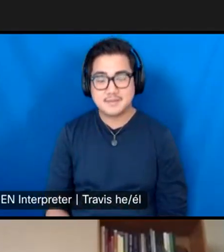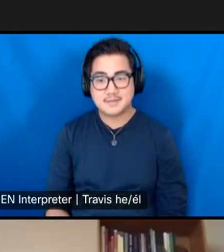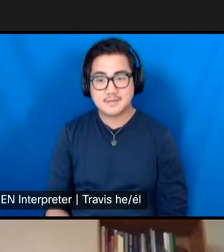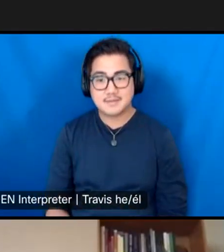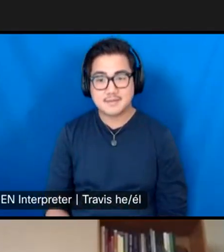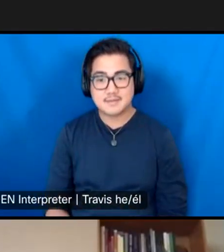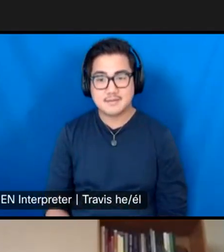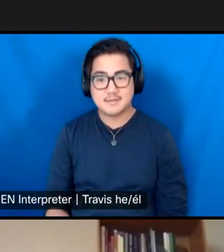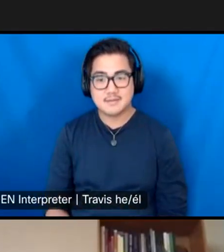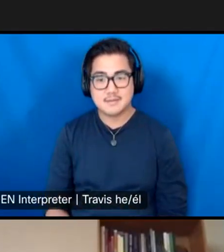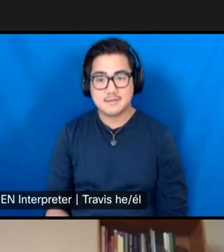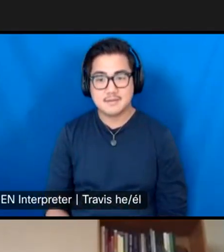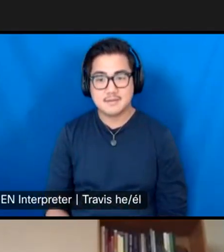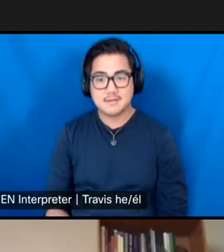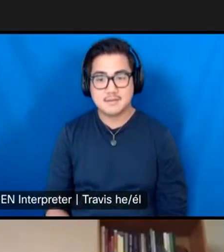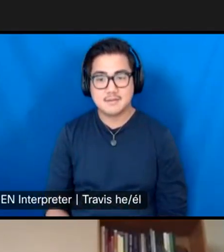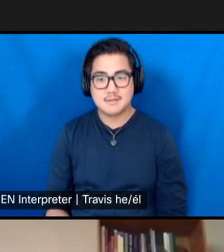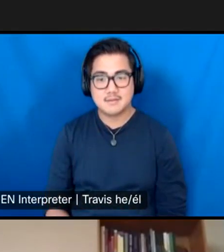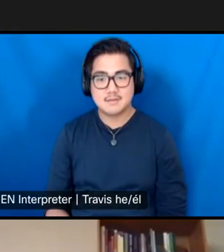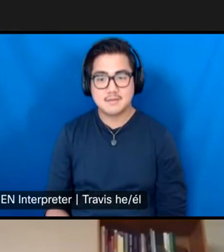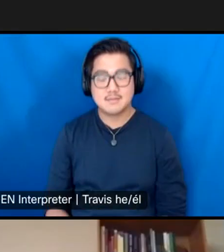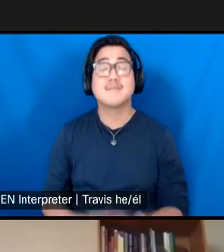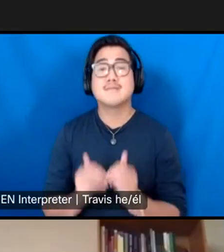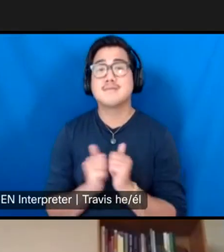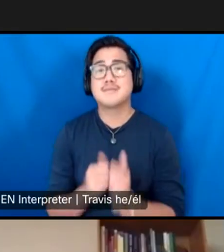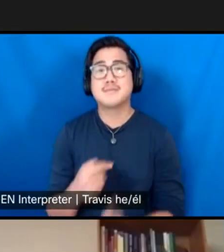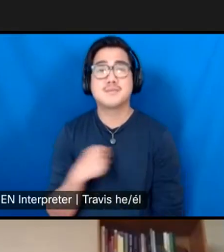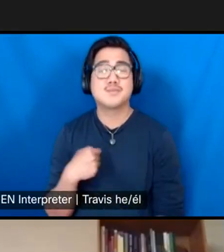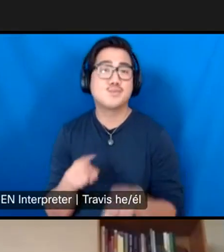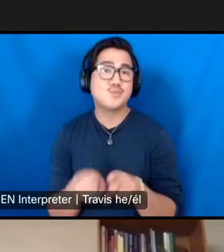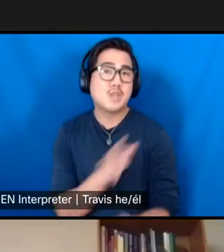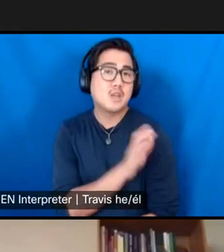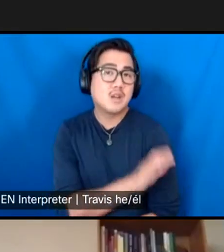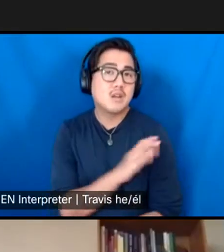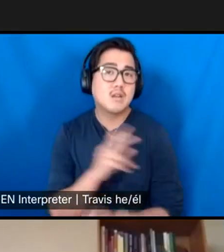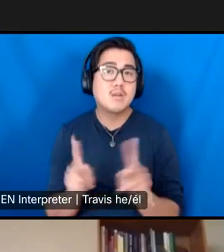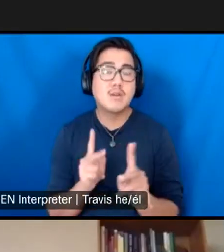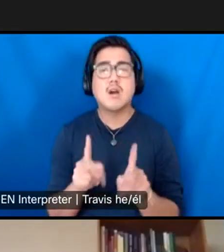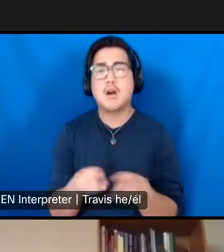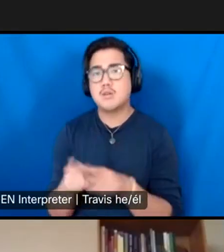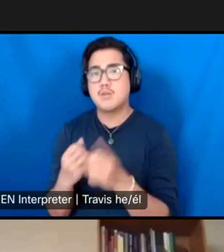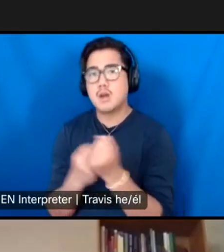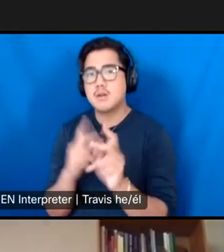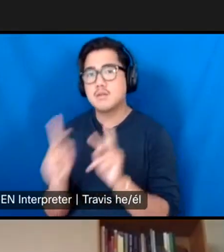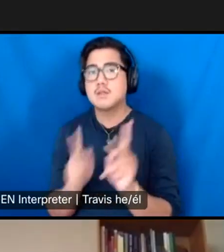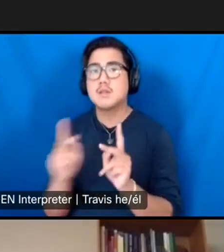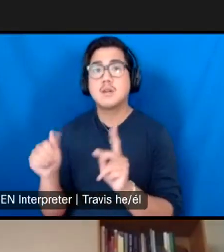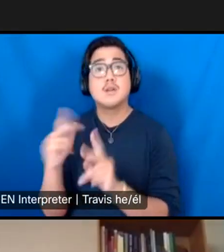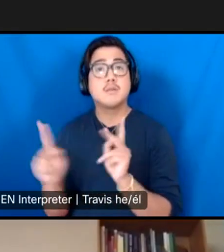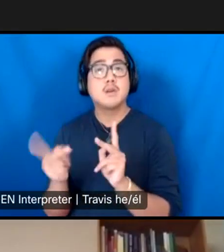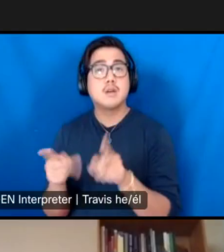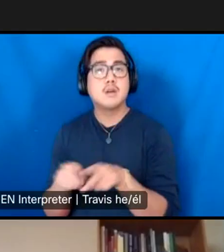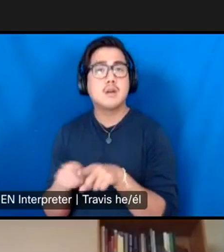How do we as clinicians, and I would extend that to, advocates and all kinds of folks as well, how do we invite